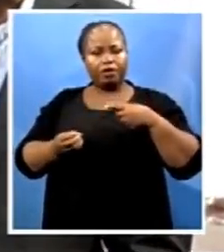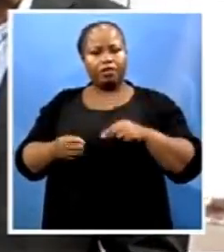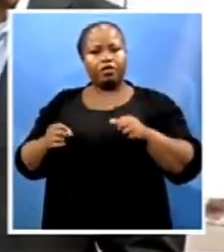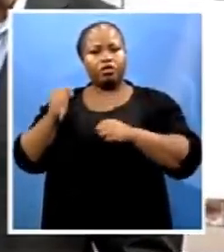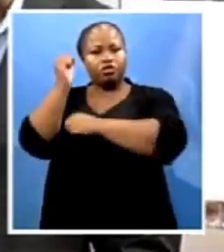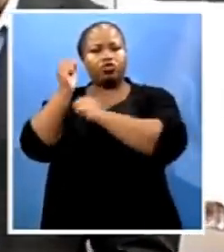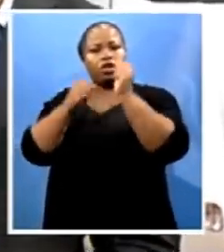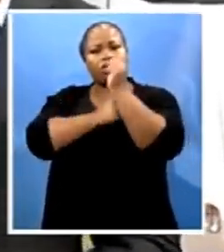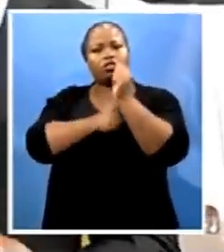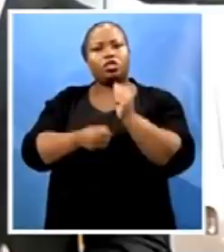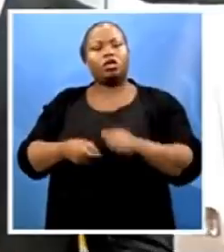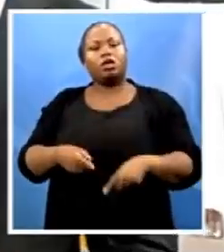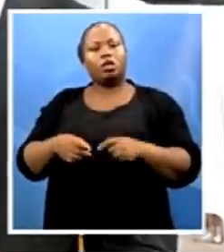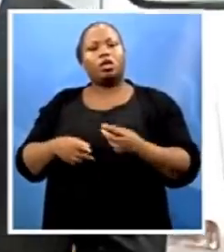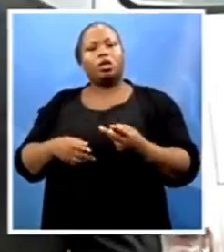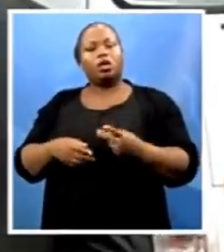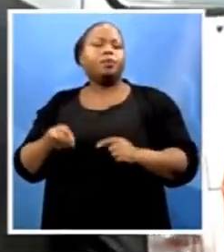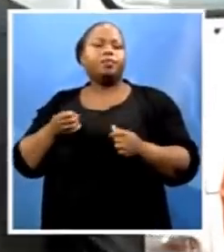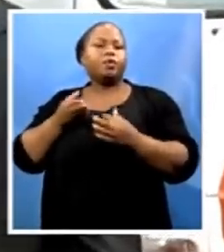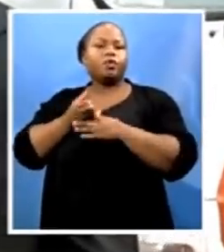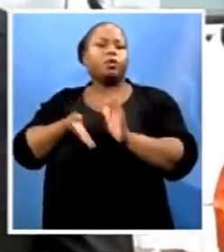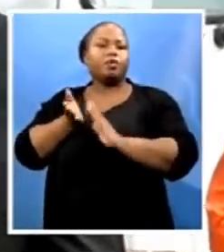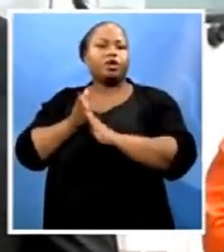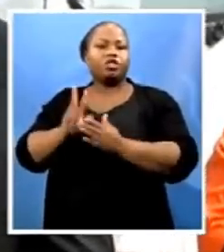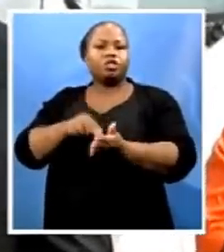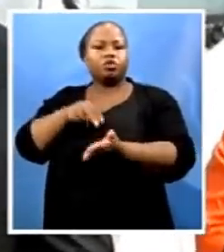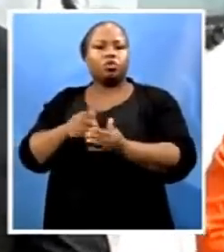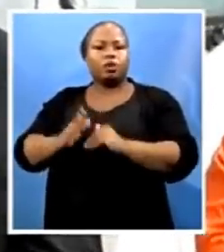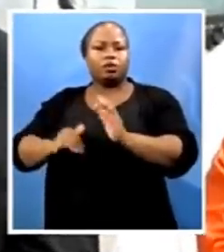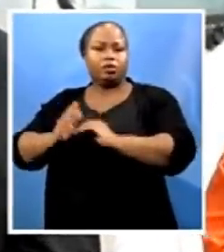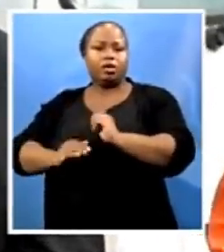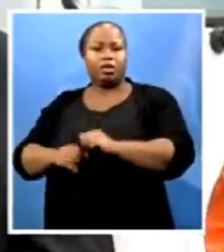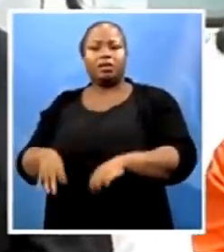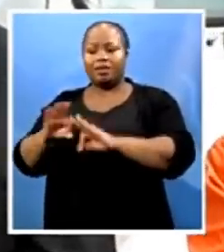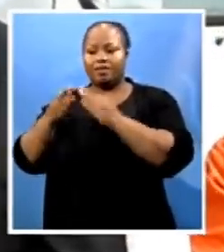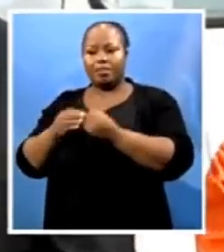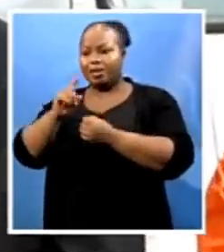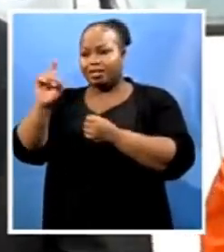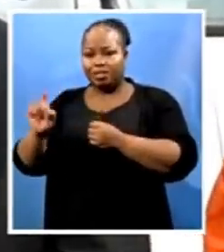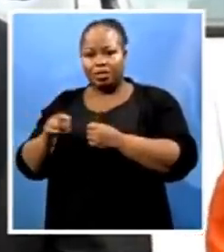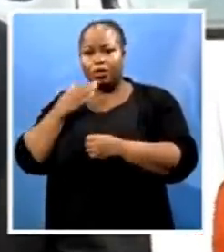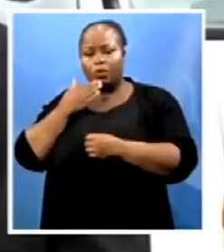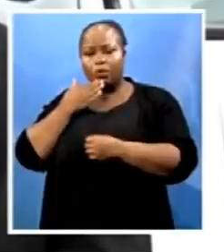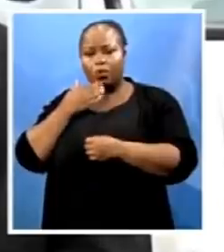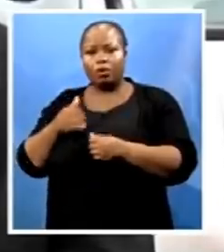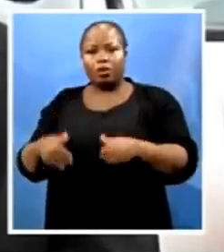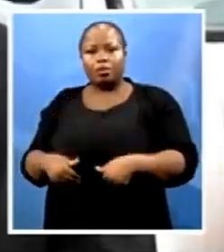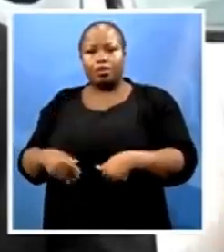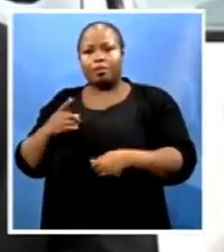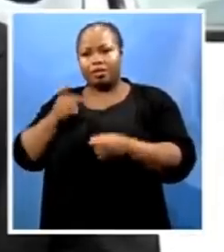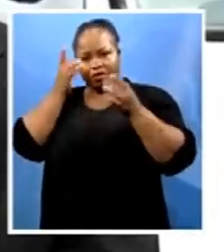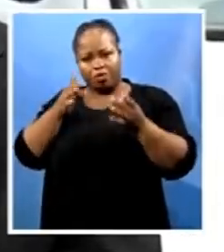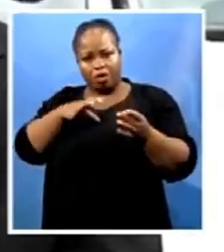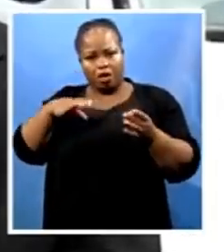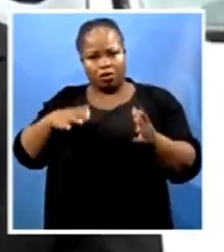of KwaZulu-Natal, where families, households who are in need go and report to the local leadership, whether it's councillors or it's church leaders